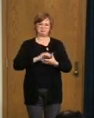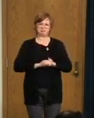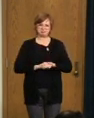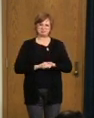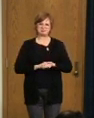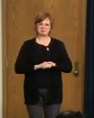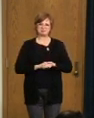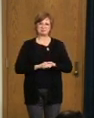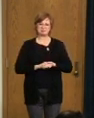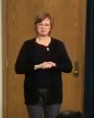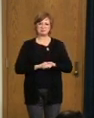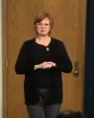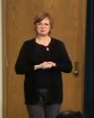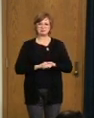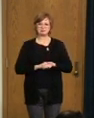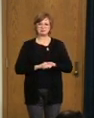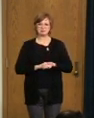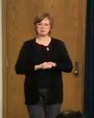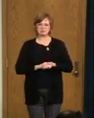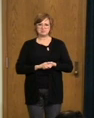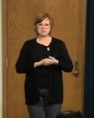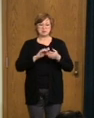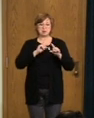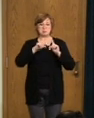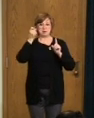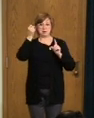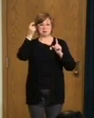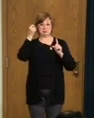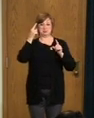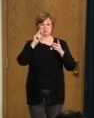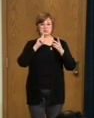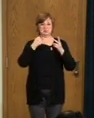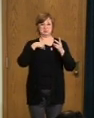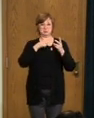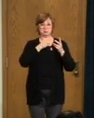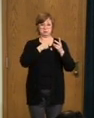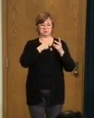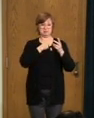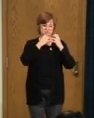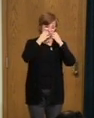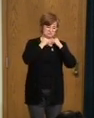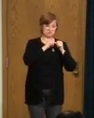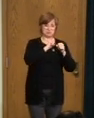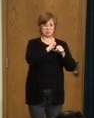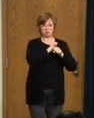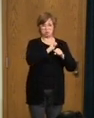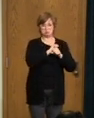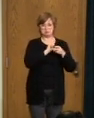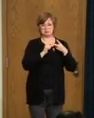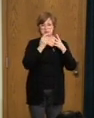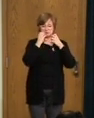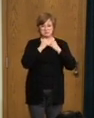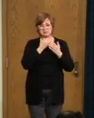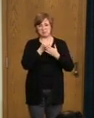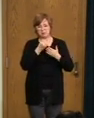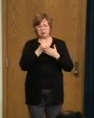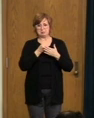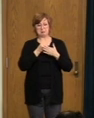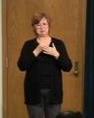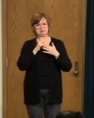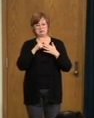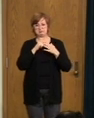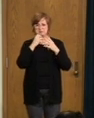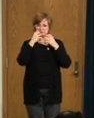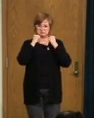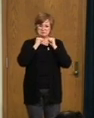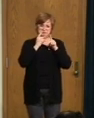economic activity, the jobs that we currently have in our communities, but also the opportunity for us to recover and to build back to not